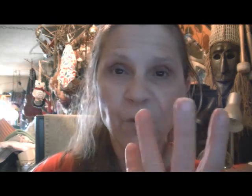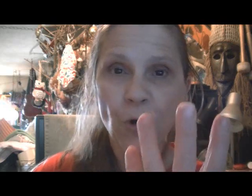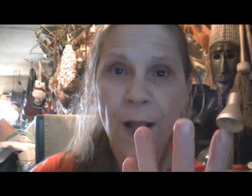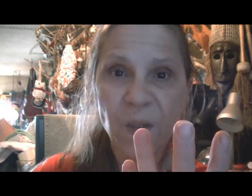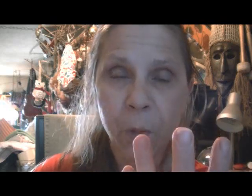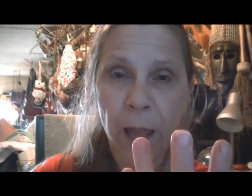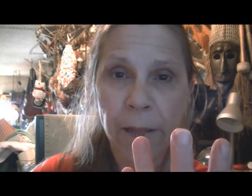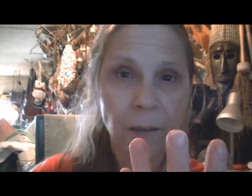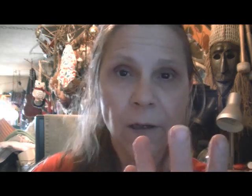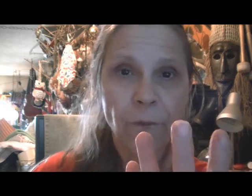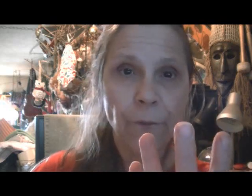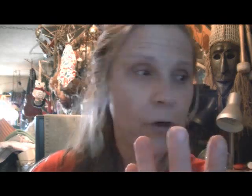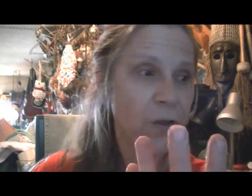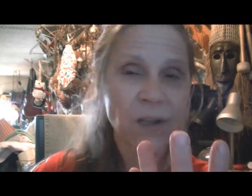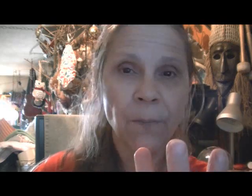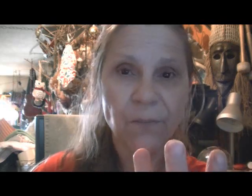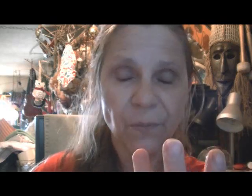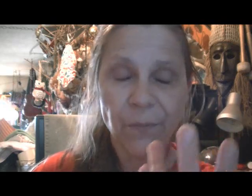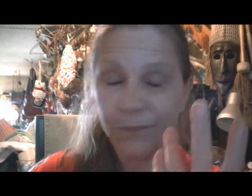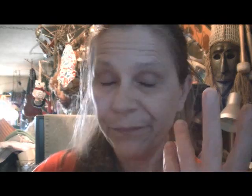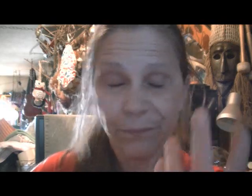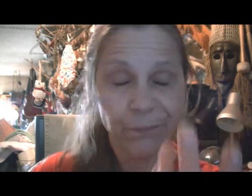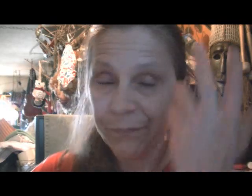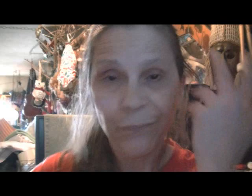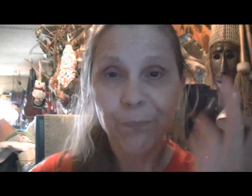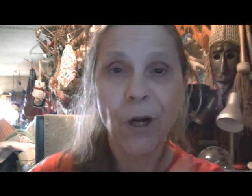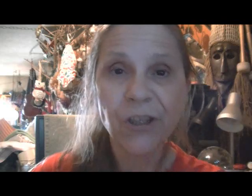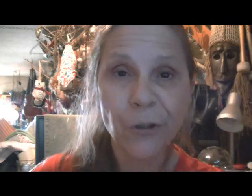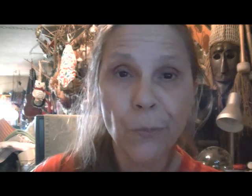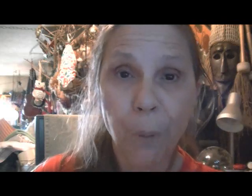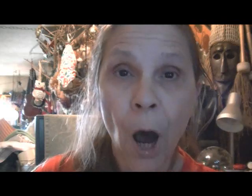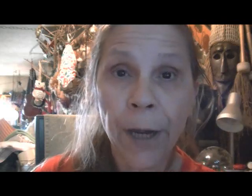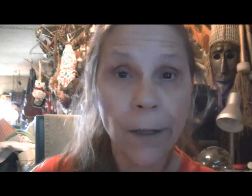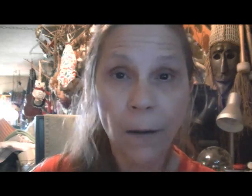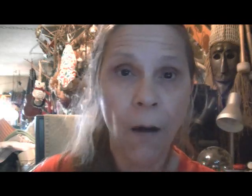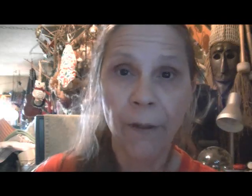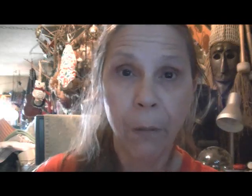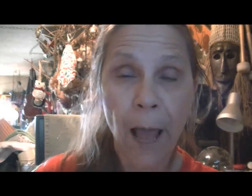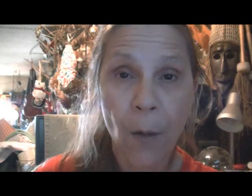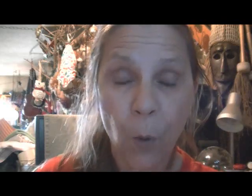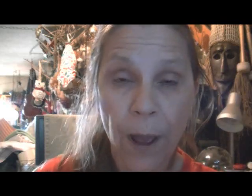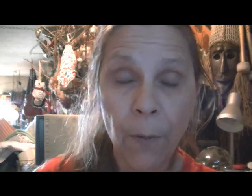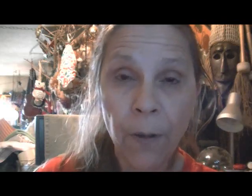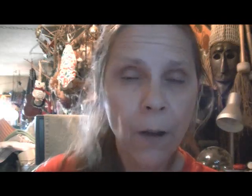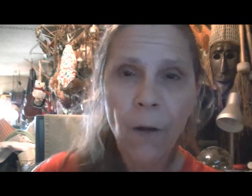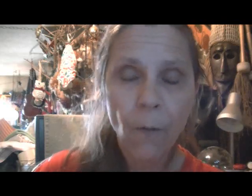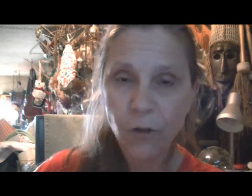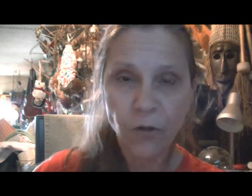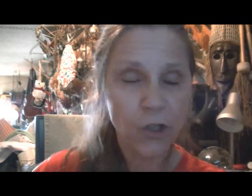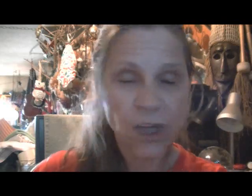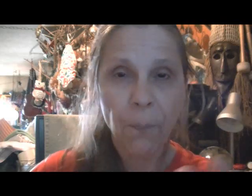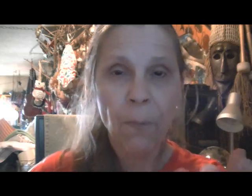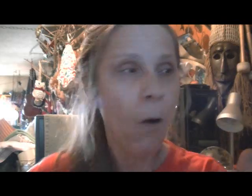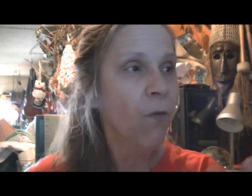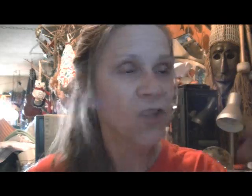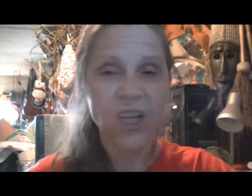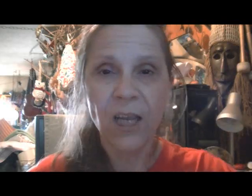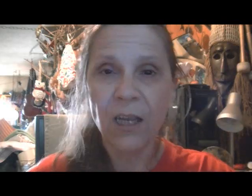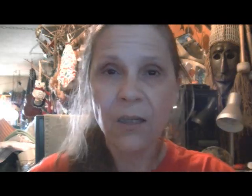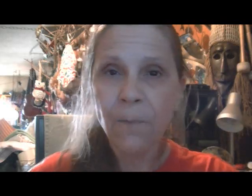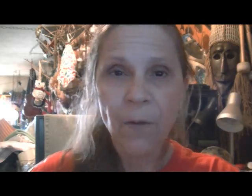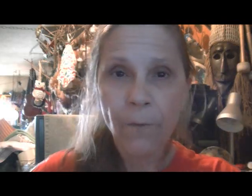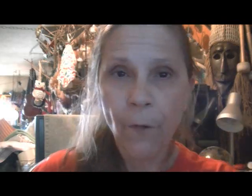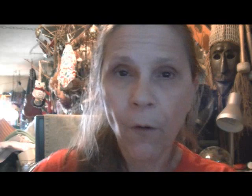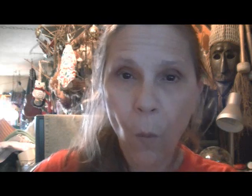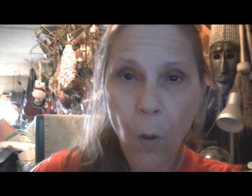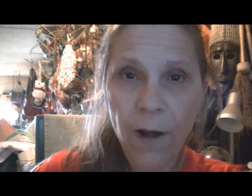a transplant for some person who bought it on the black web, to ship them